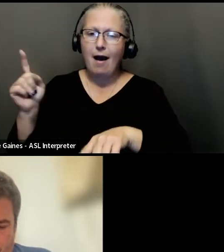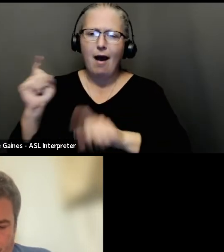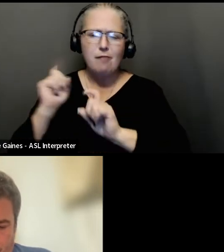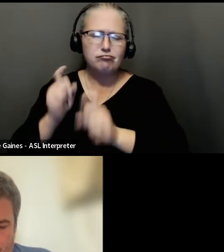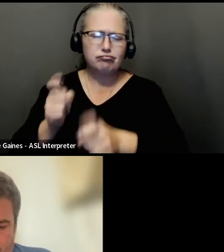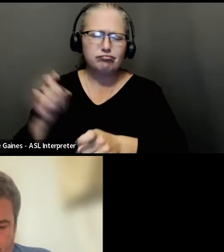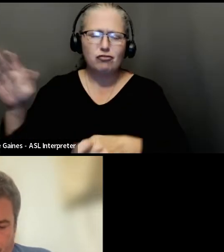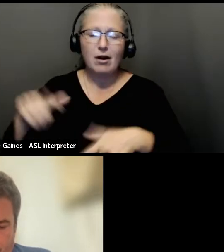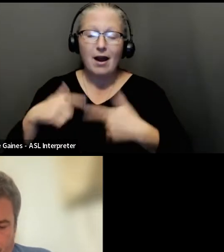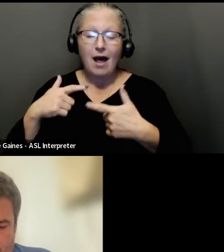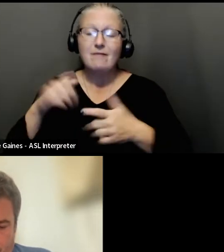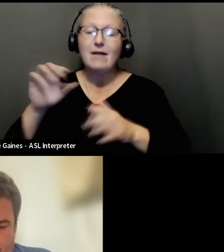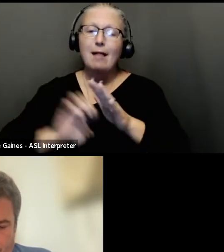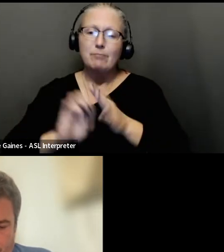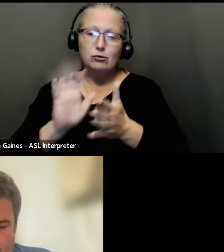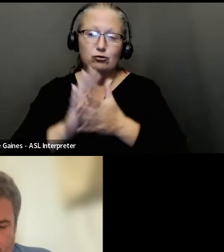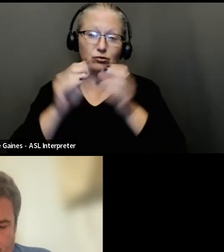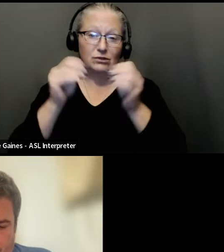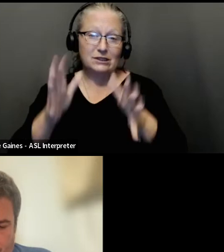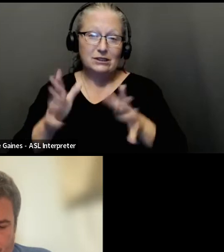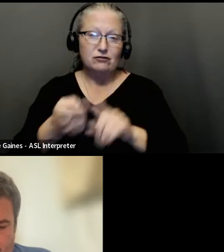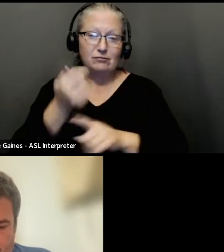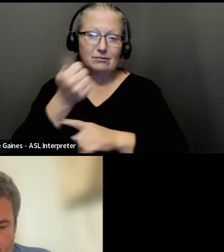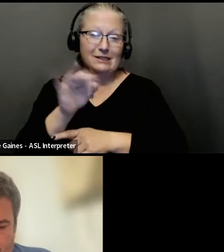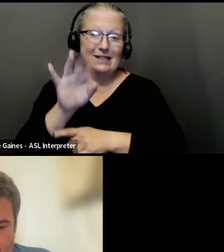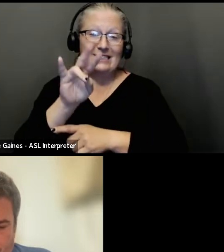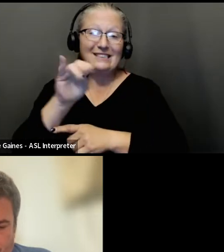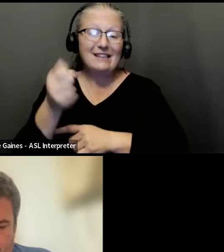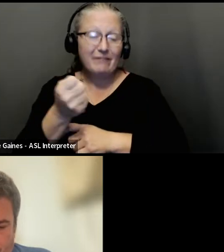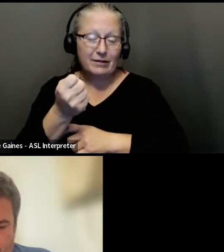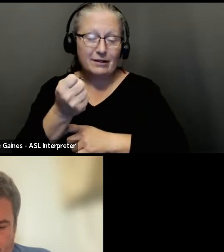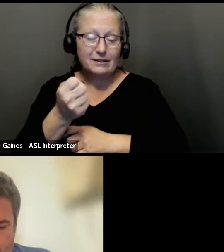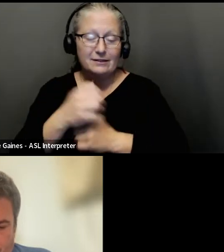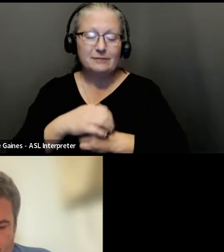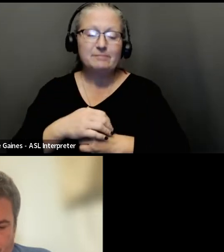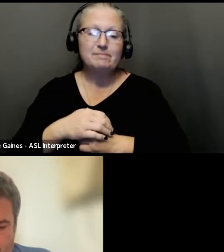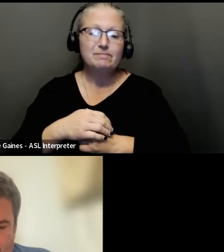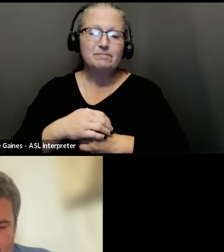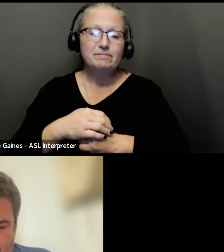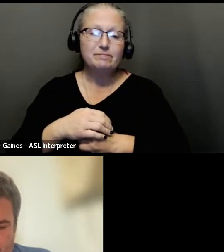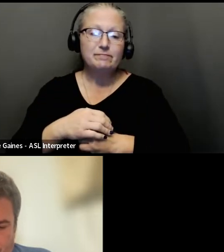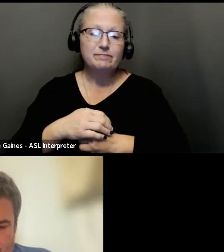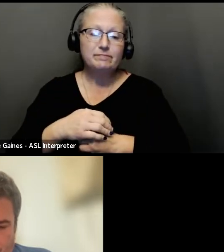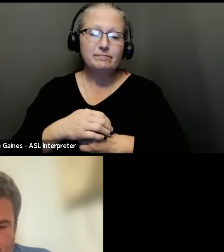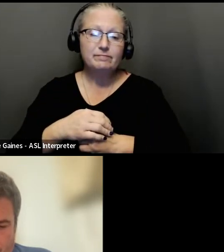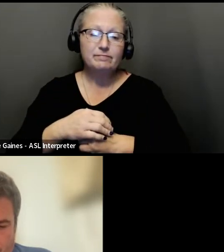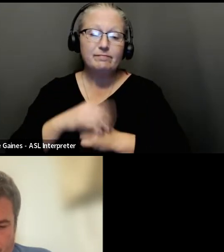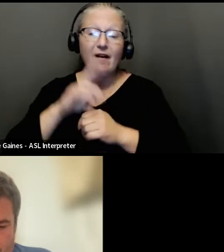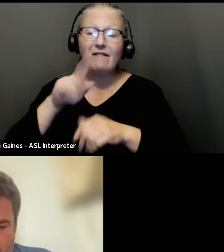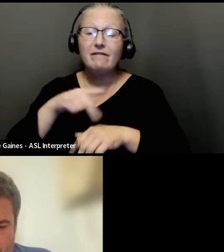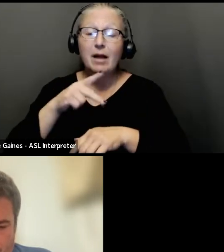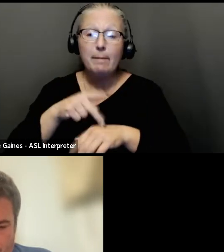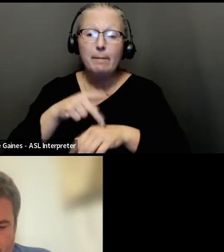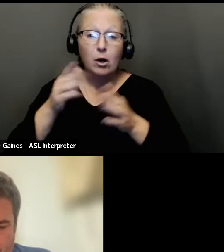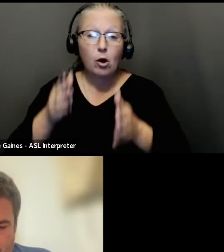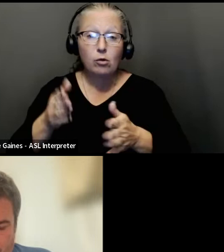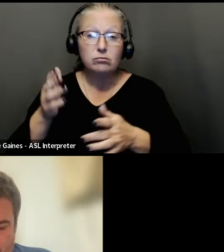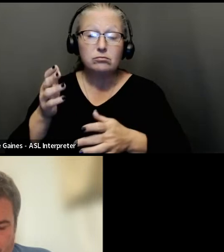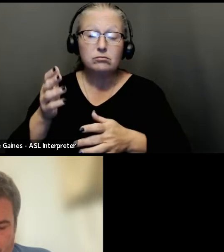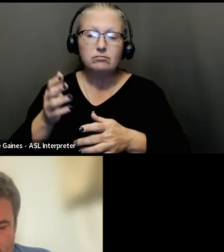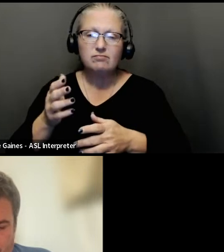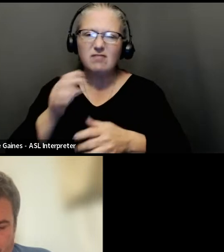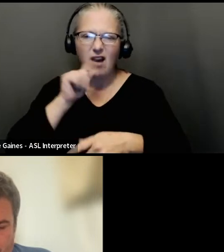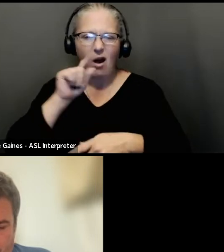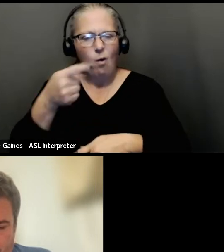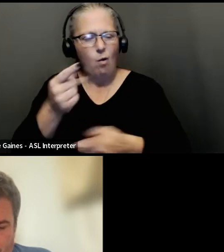an elementary school teacher from the early 1970s. However, Filipinos are much more than